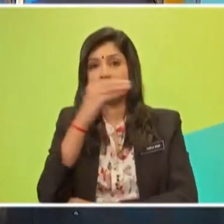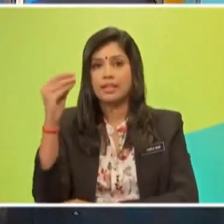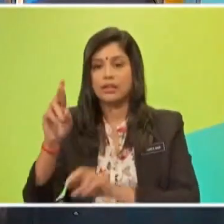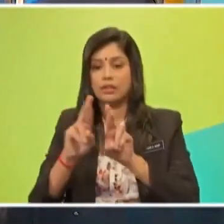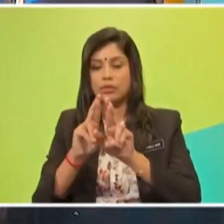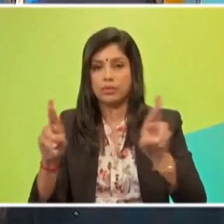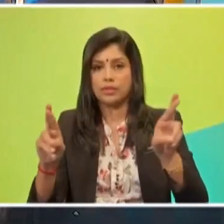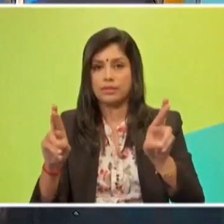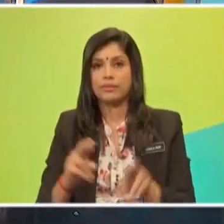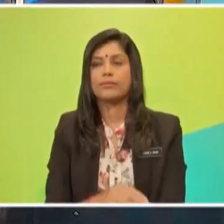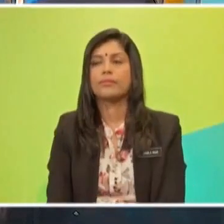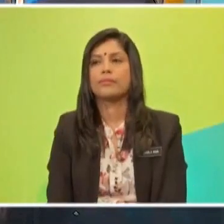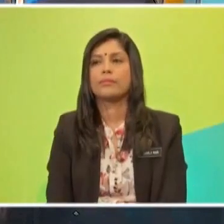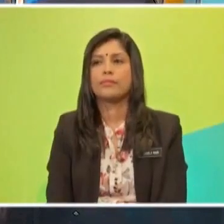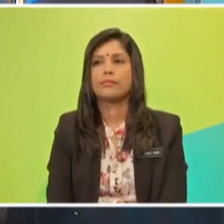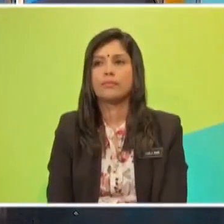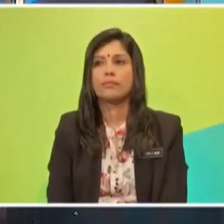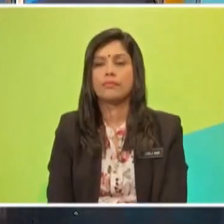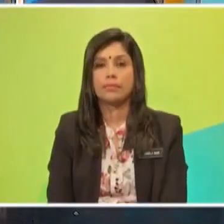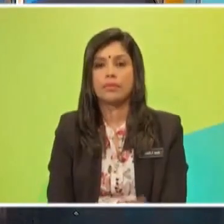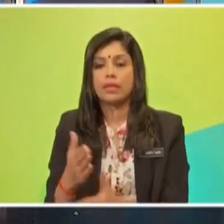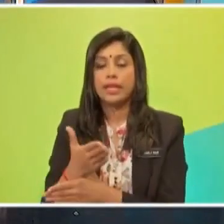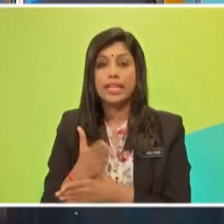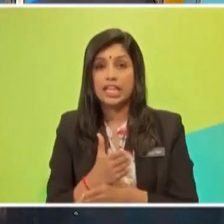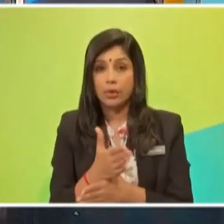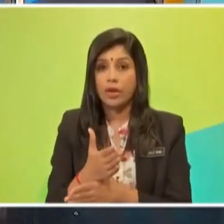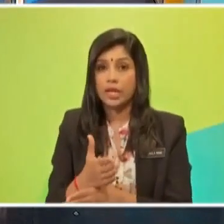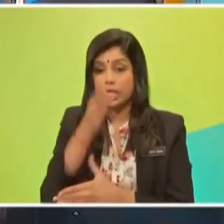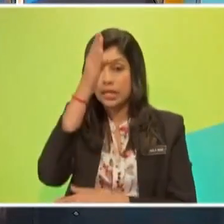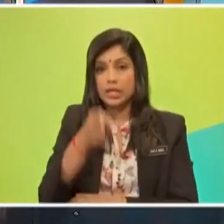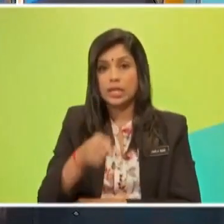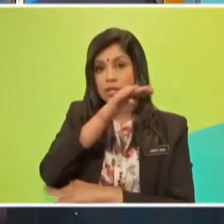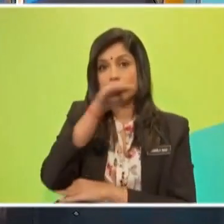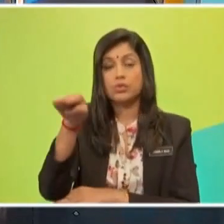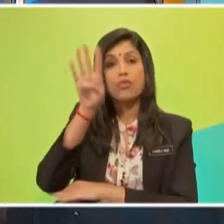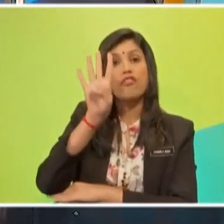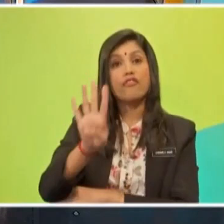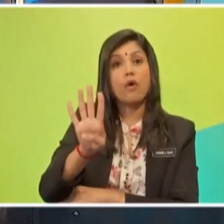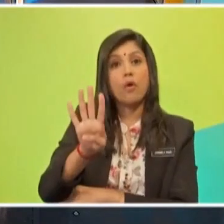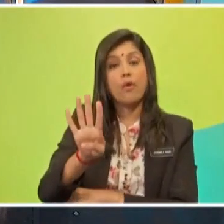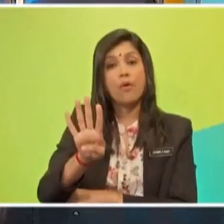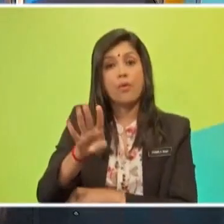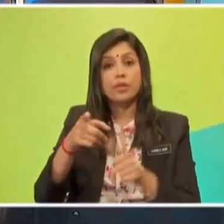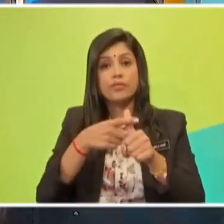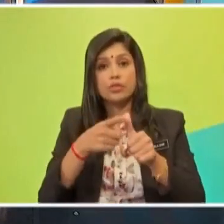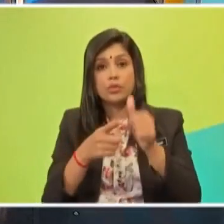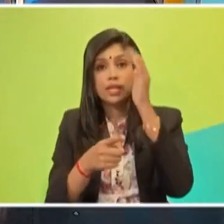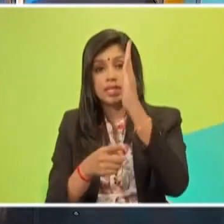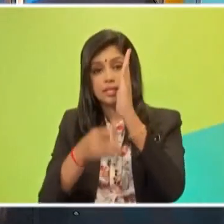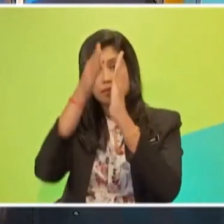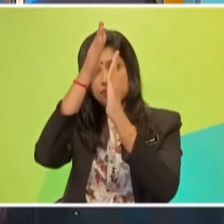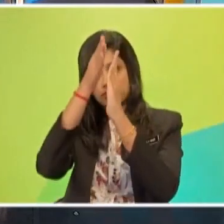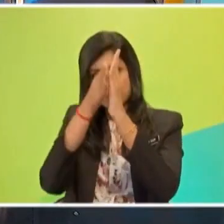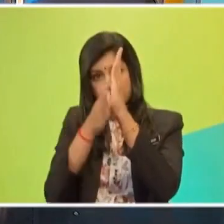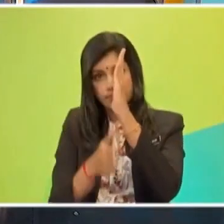divide this paper into four equal parts. Four okay? equal parts. Okay. So, let's draw a line right. on the